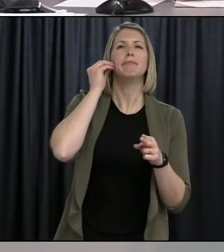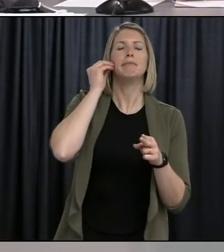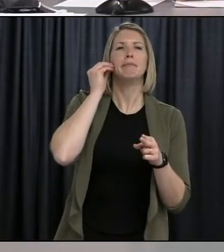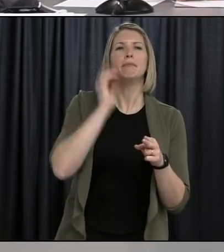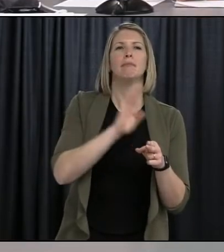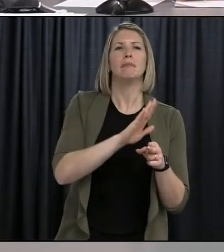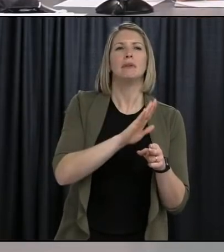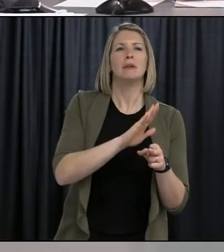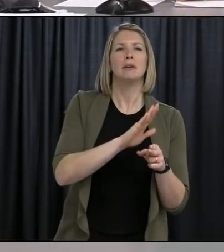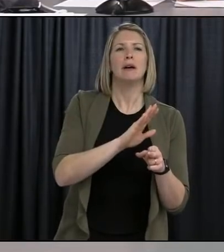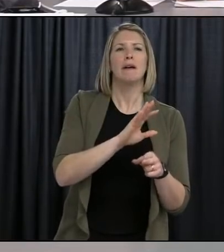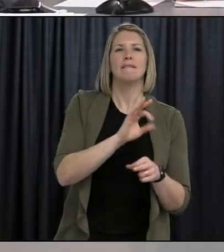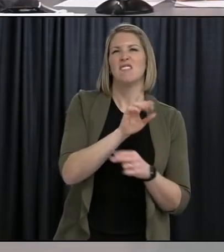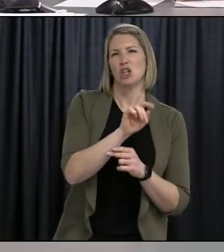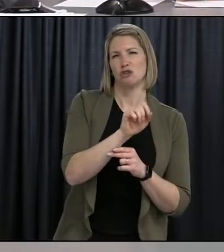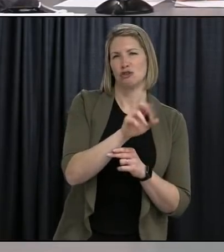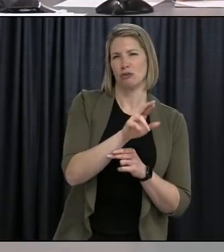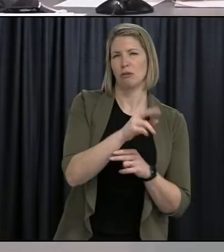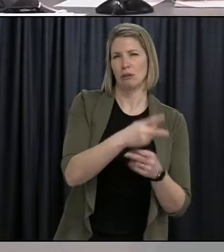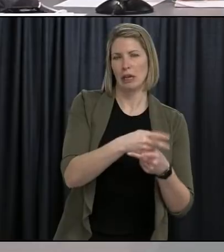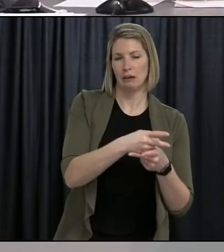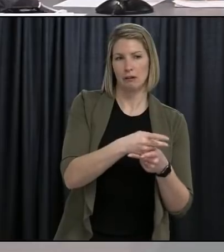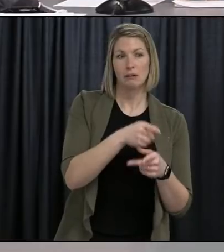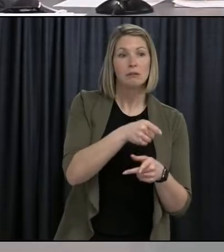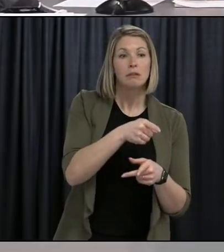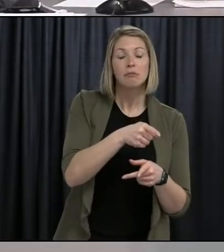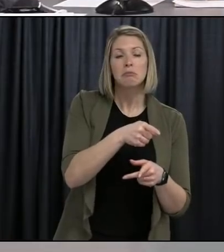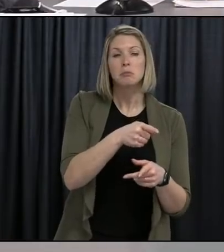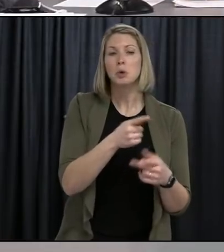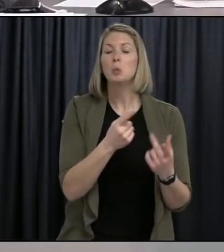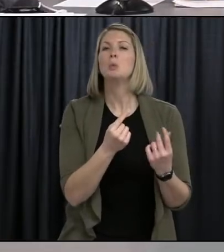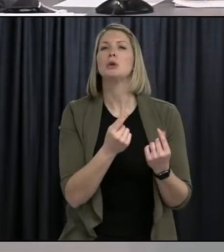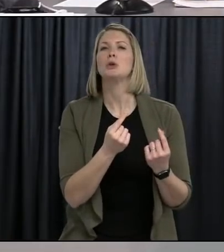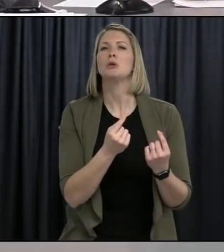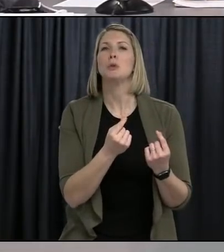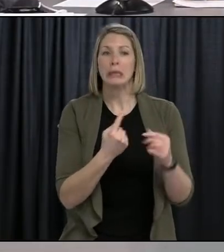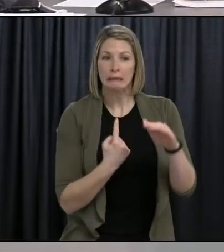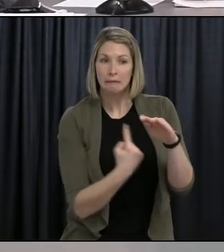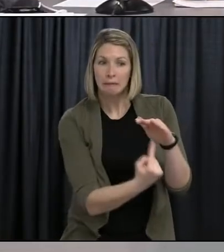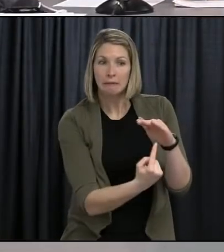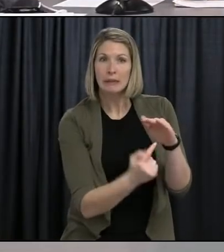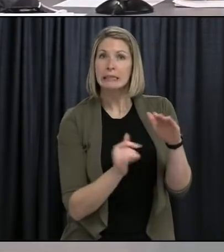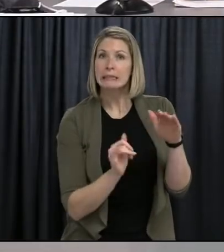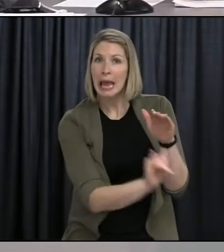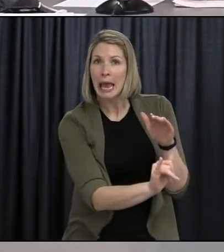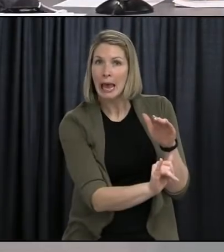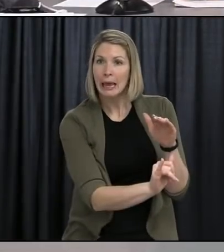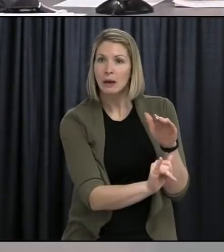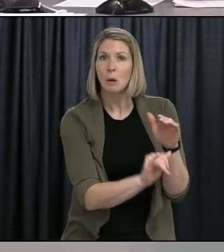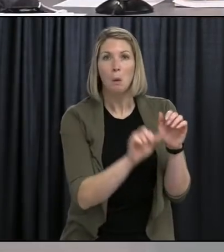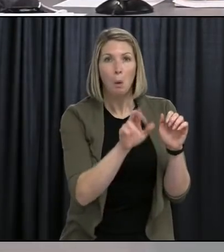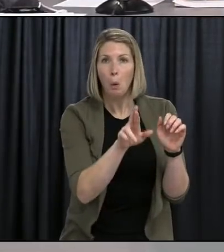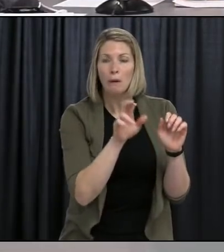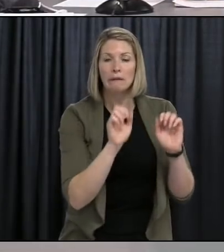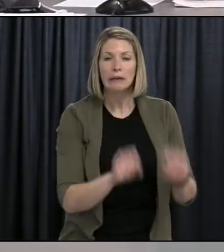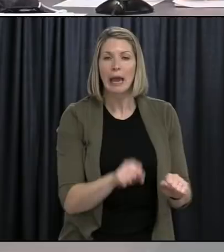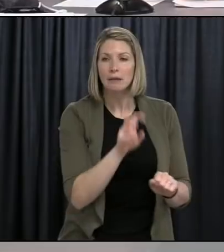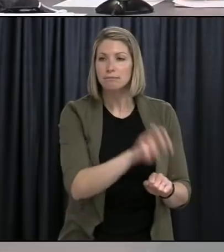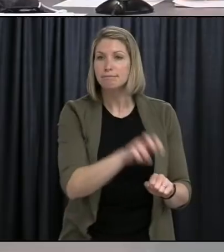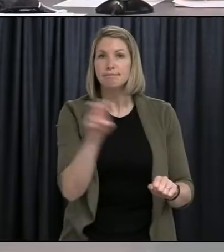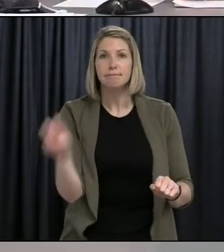or cannot do. They're not getting a lot of guidance. They're worried about expanding their bubbles. What is the ongoing